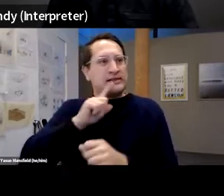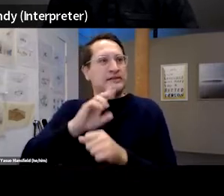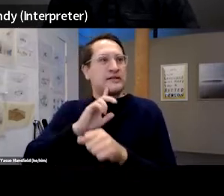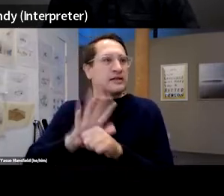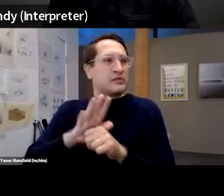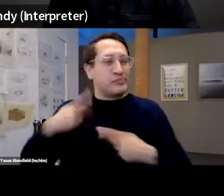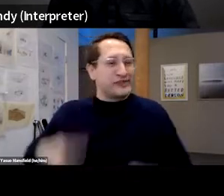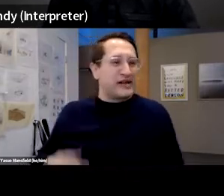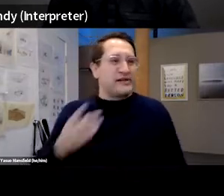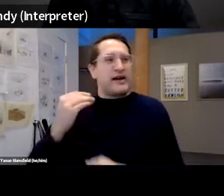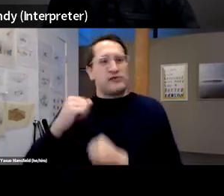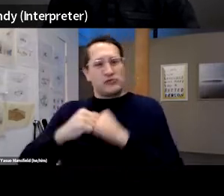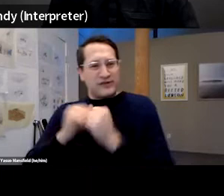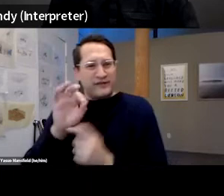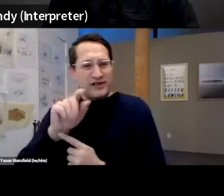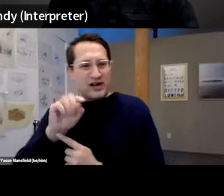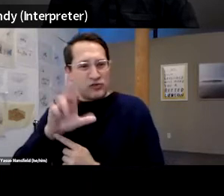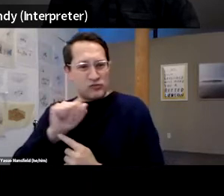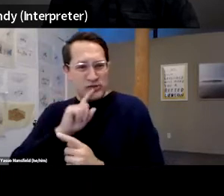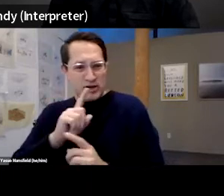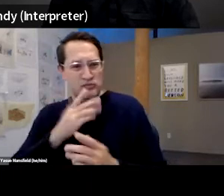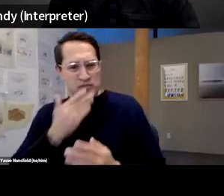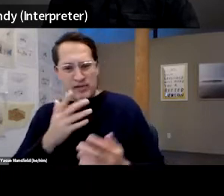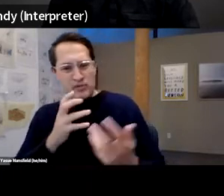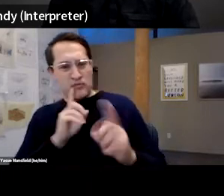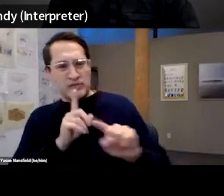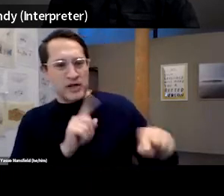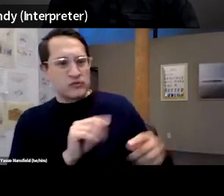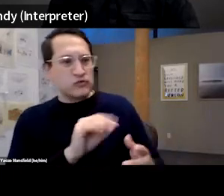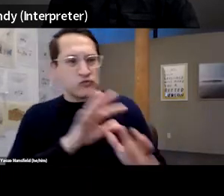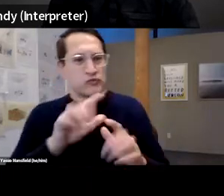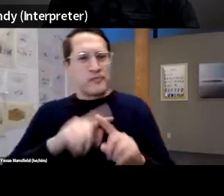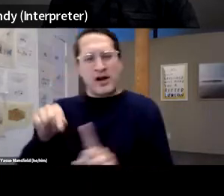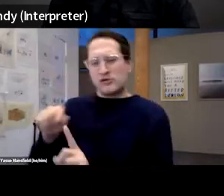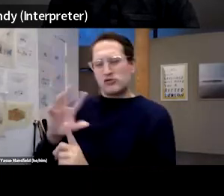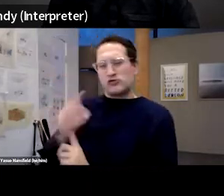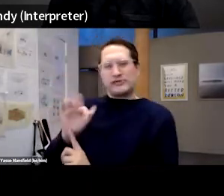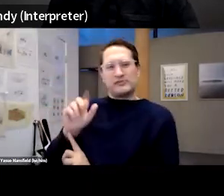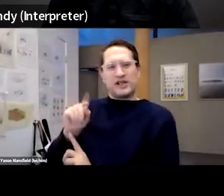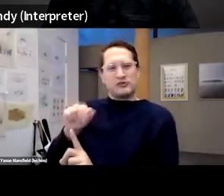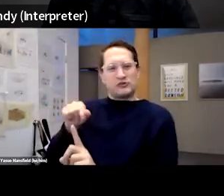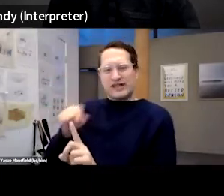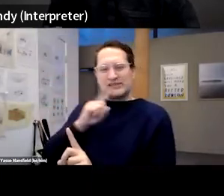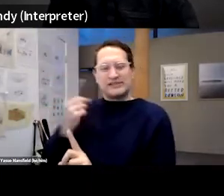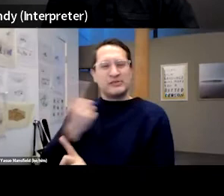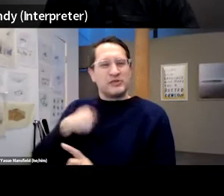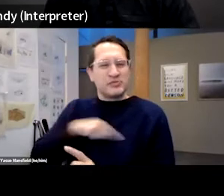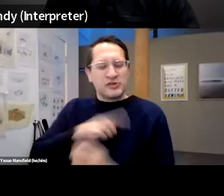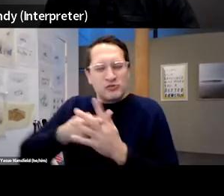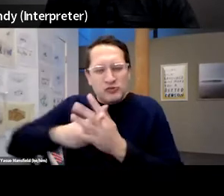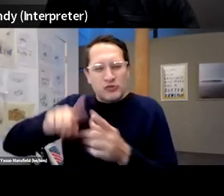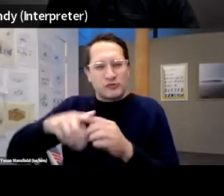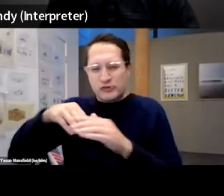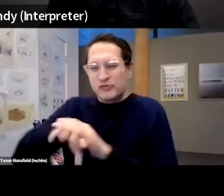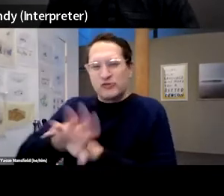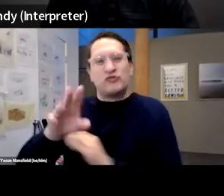on ensuring physical and structural factors. They're responsive to some of those needs, but the cultural